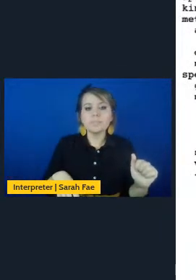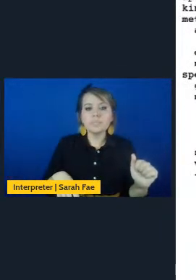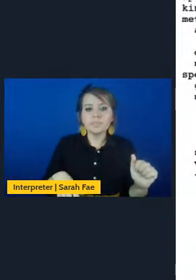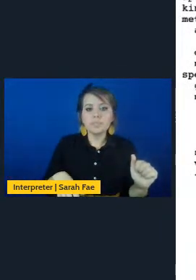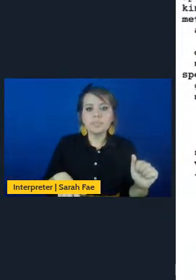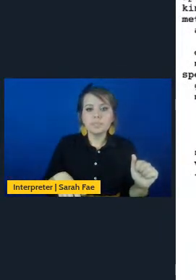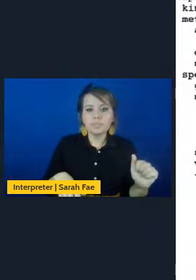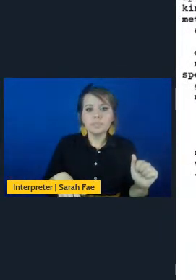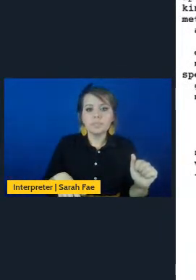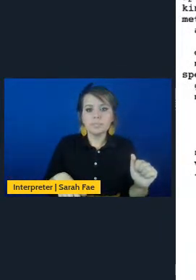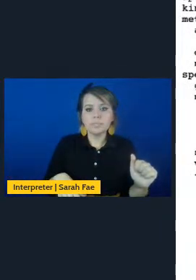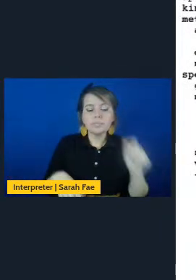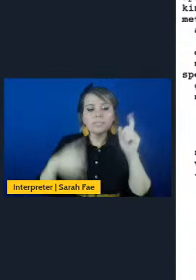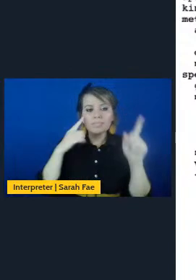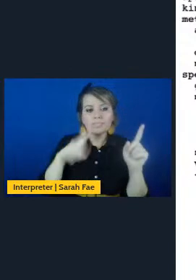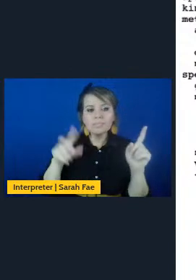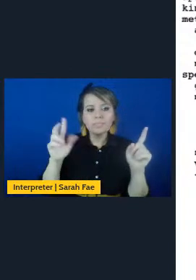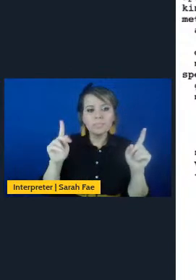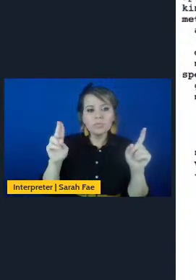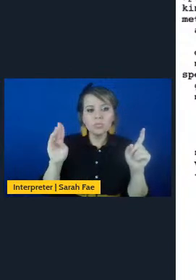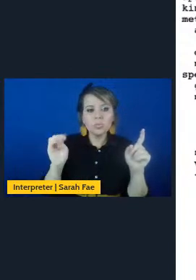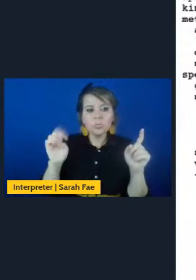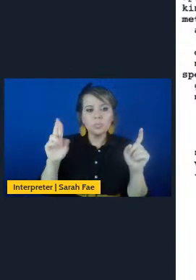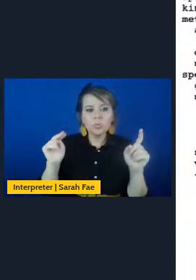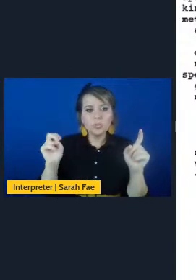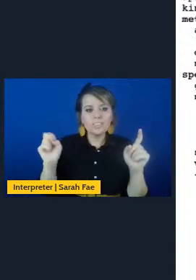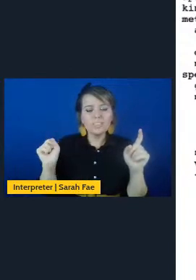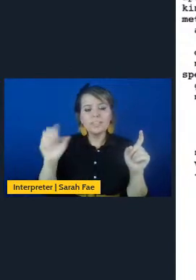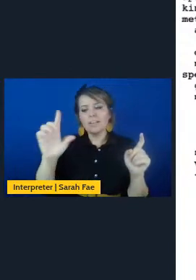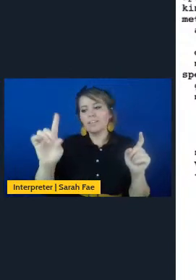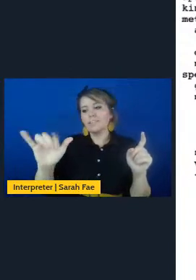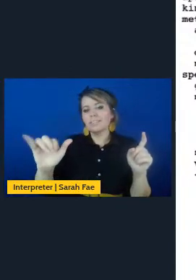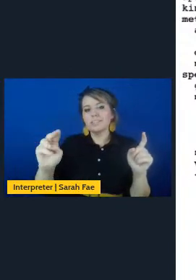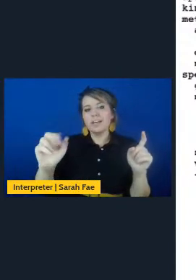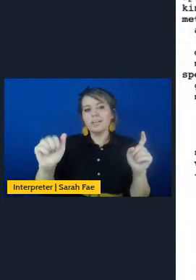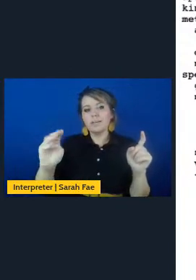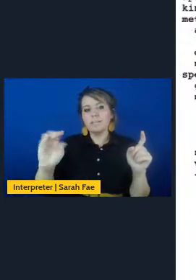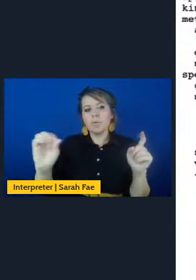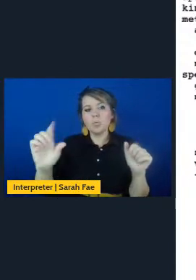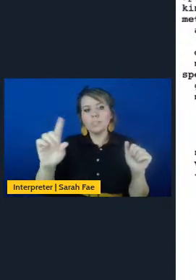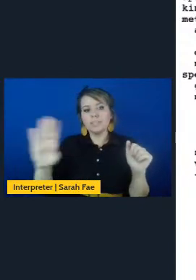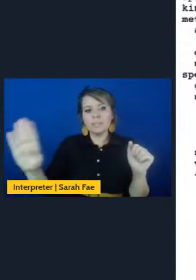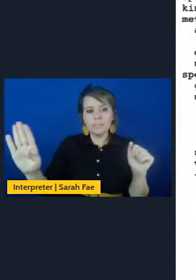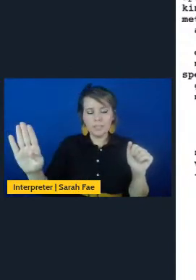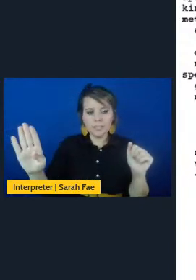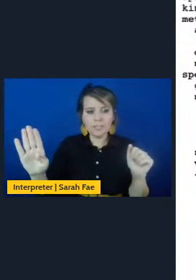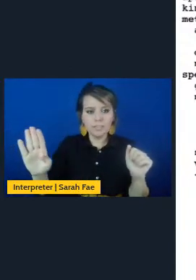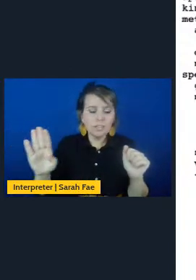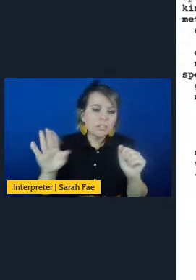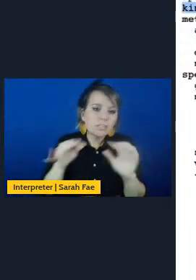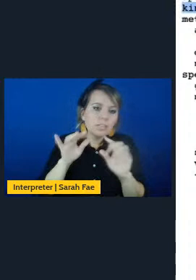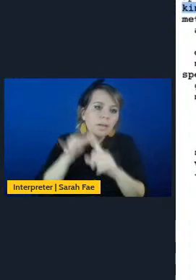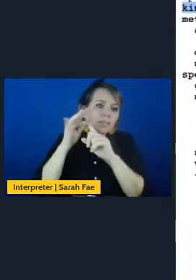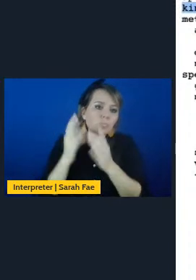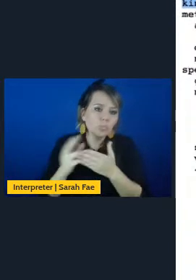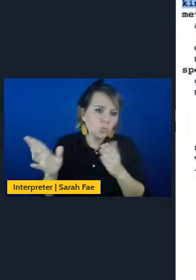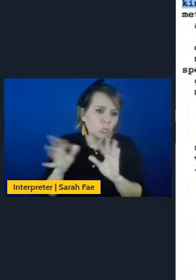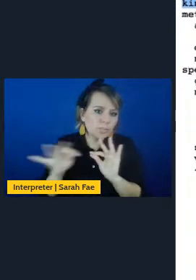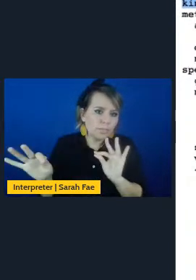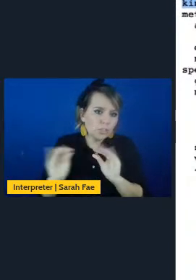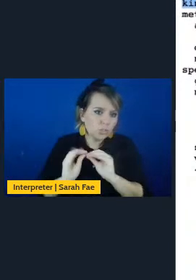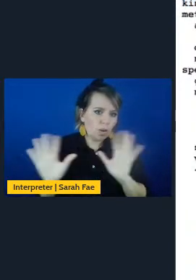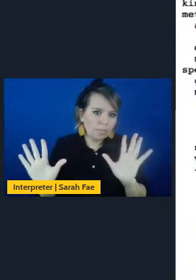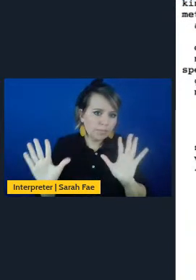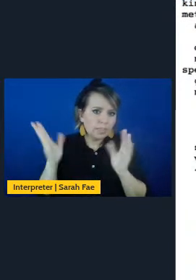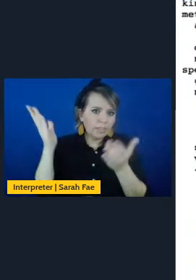controller for Kubernetes DynamoDB table CRD. As you can notice, this is a custom resource definition, obviously, and